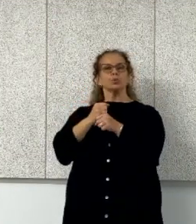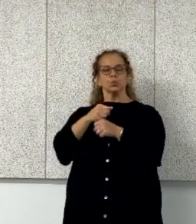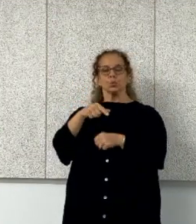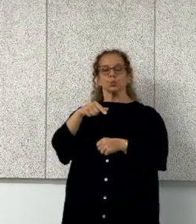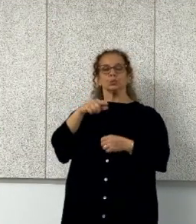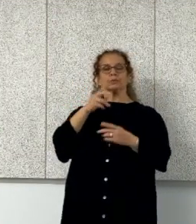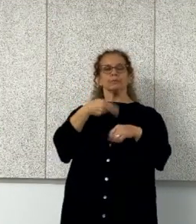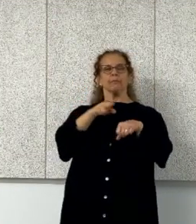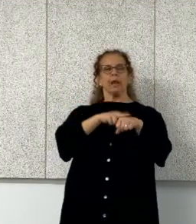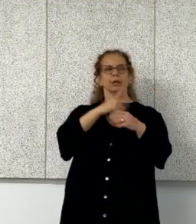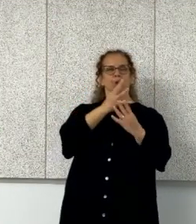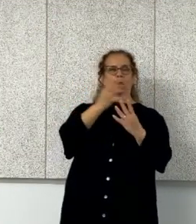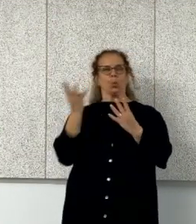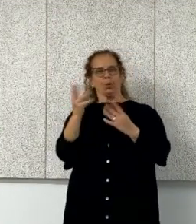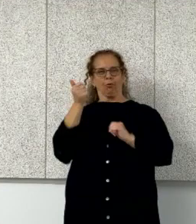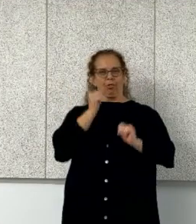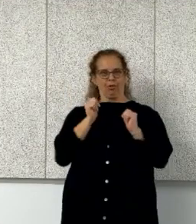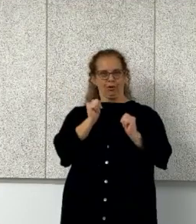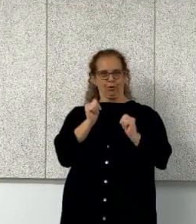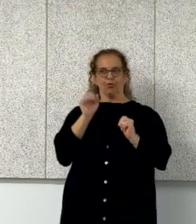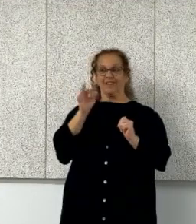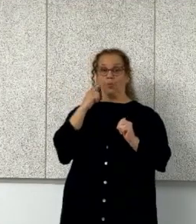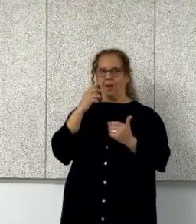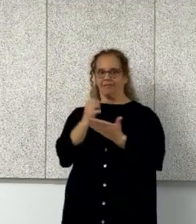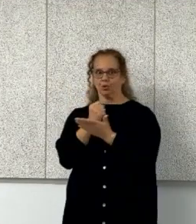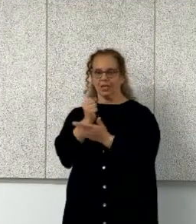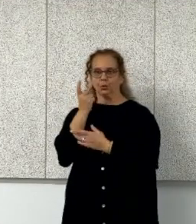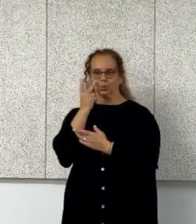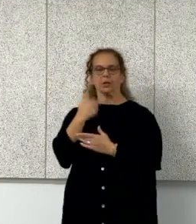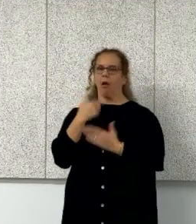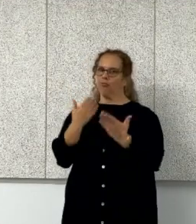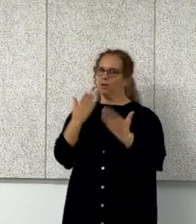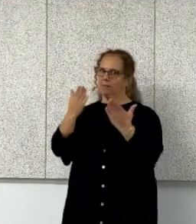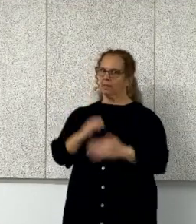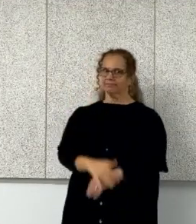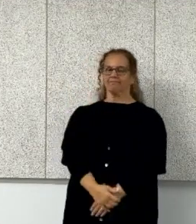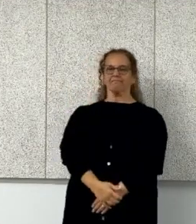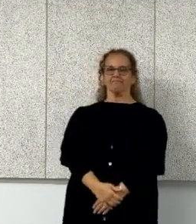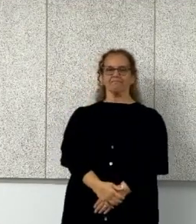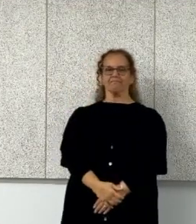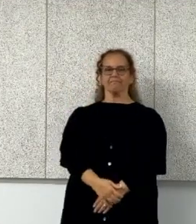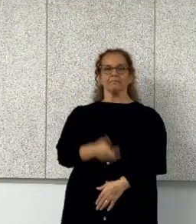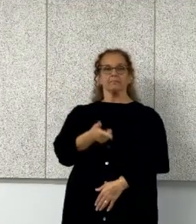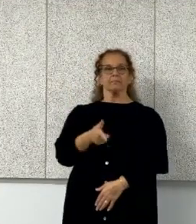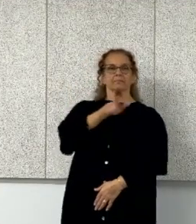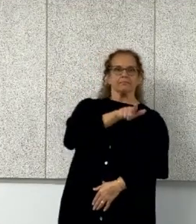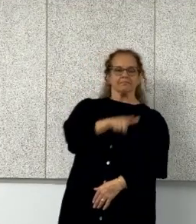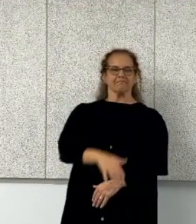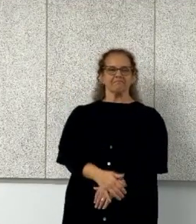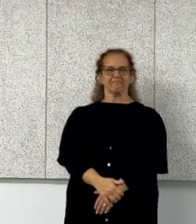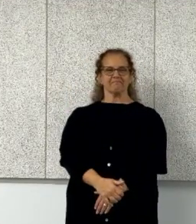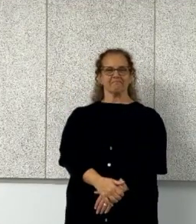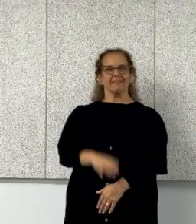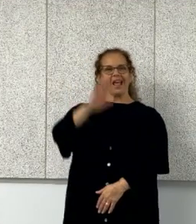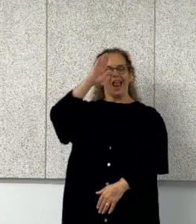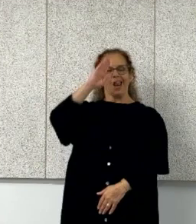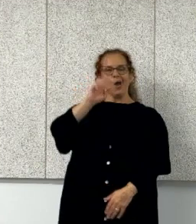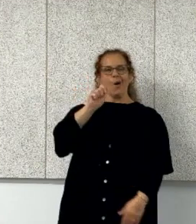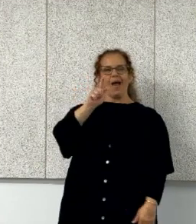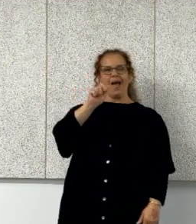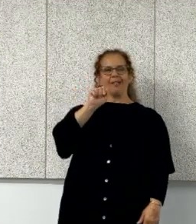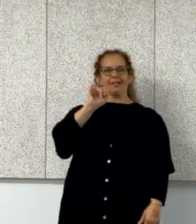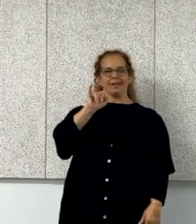A new play that they're workshopping, and if you get a chance to see it, I recommend it. Turn it over to you. Hello, my name is Allie